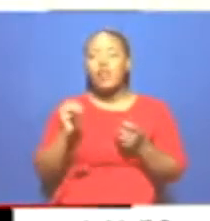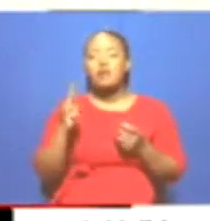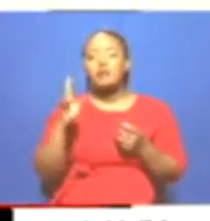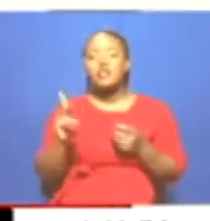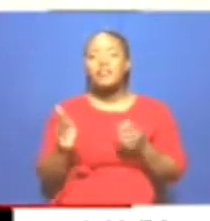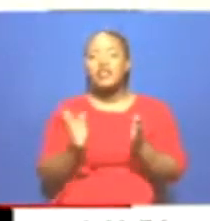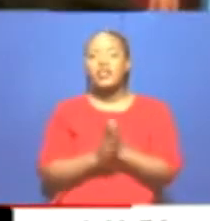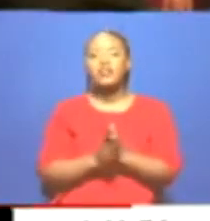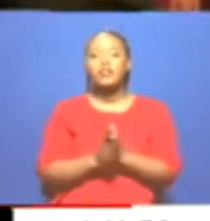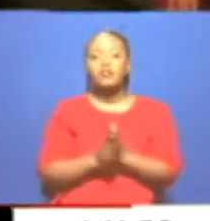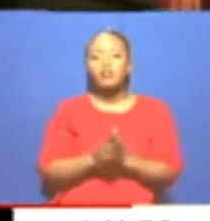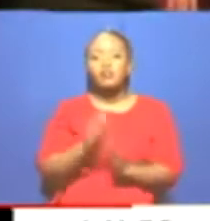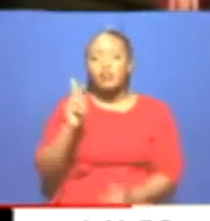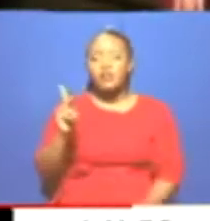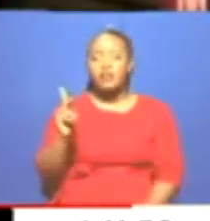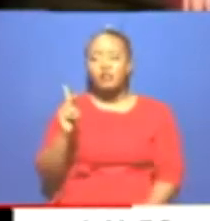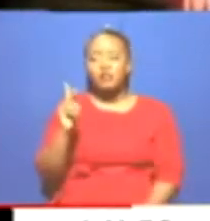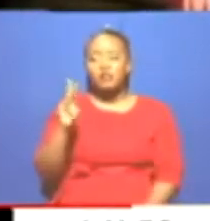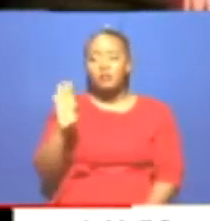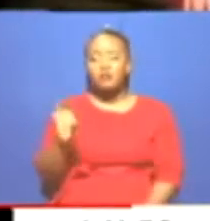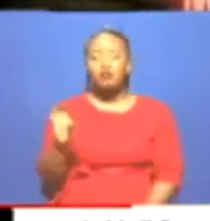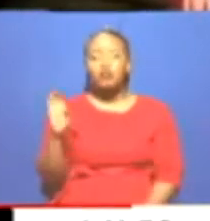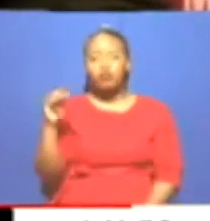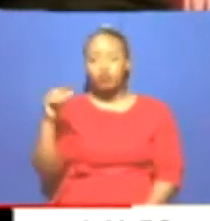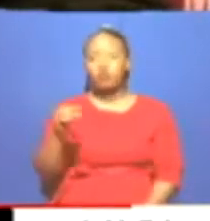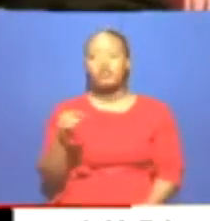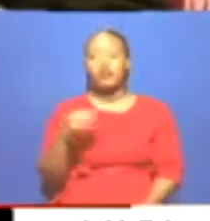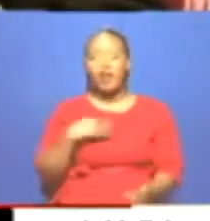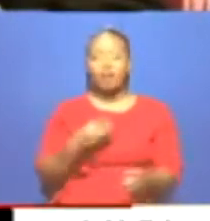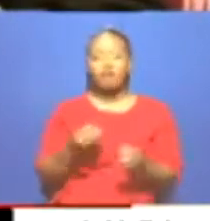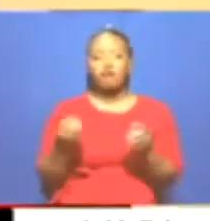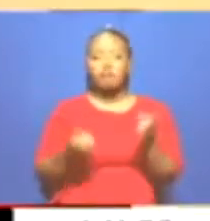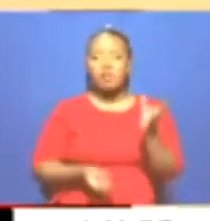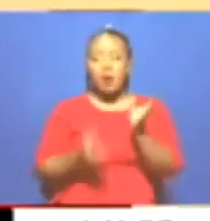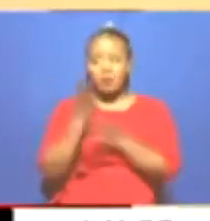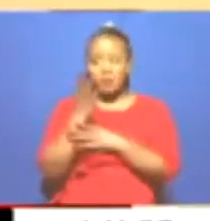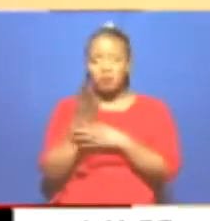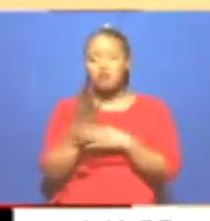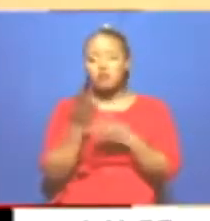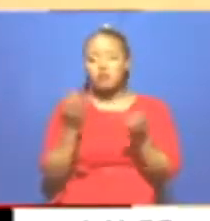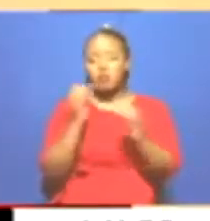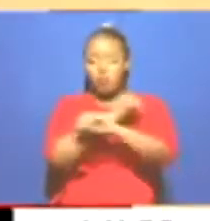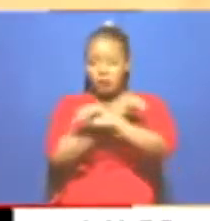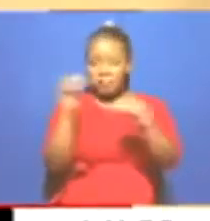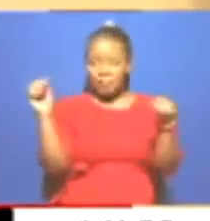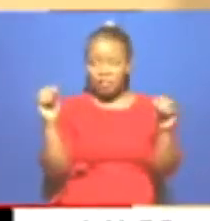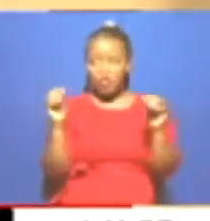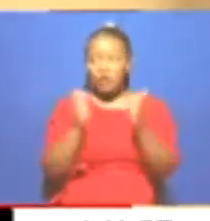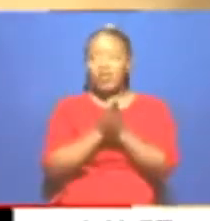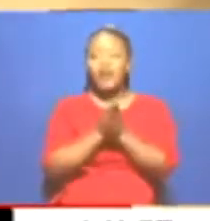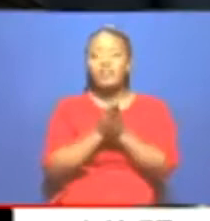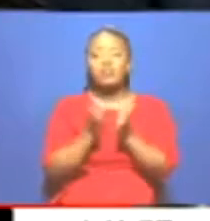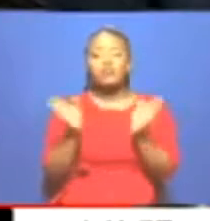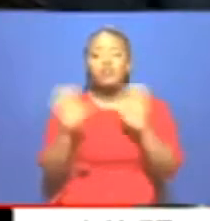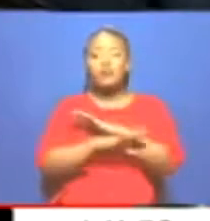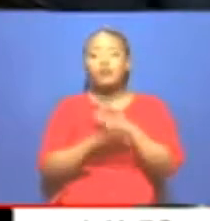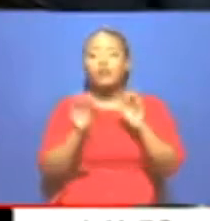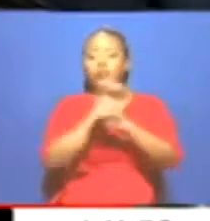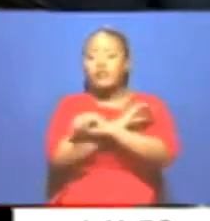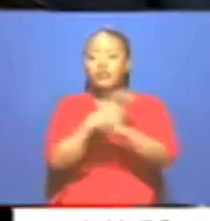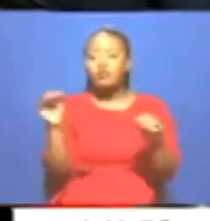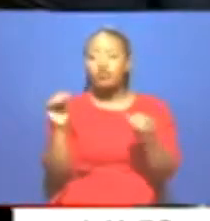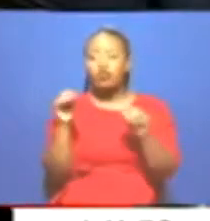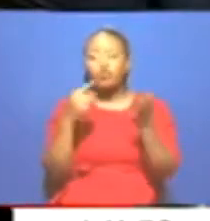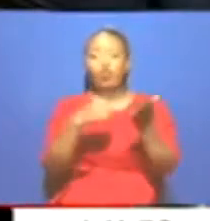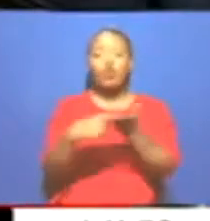Guild have launched the 2022 presidential and deputy presidential debates to be held in the month of July.